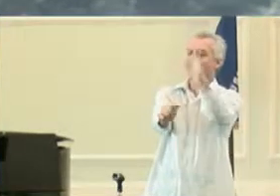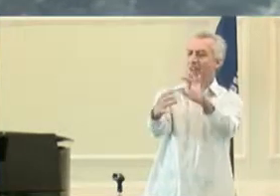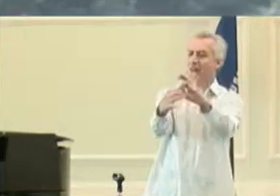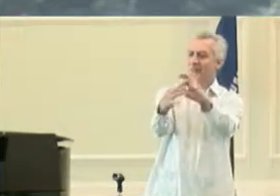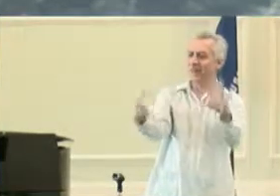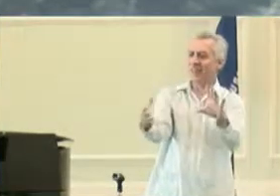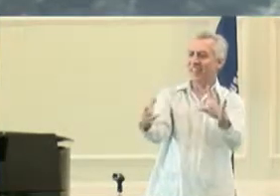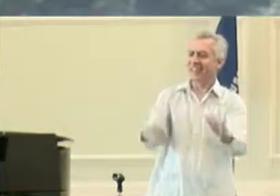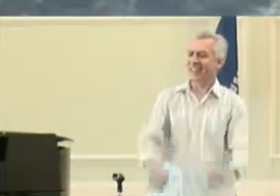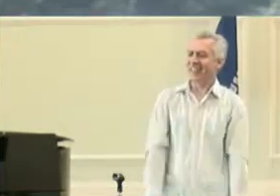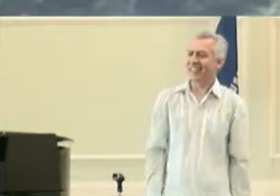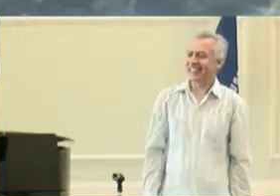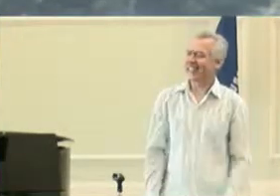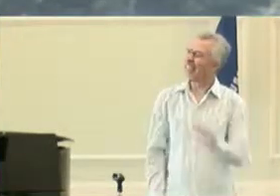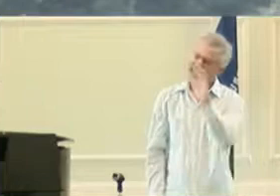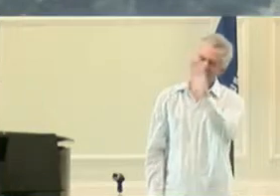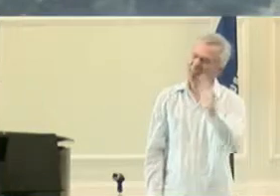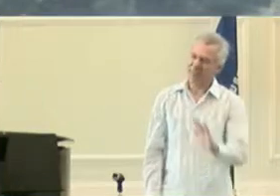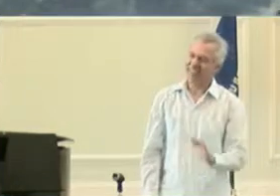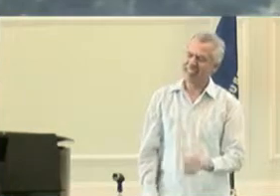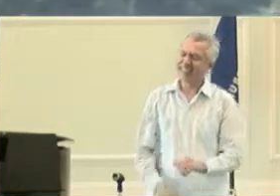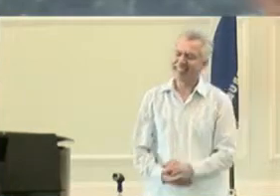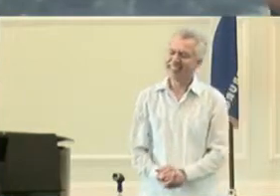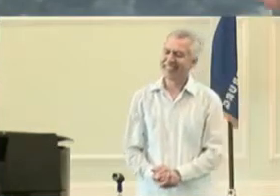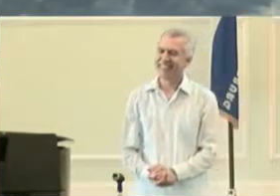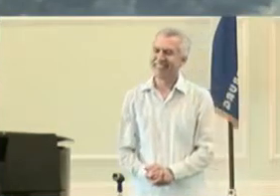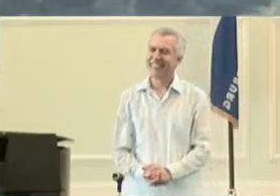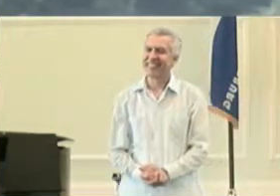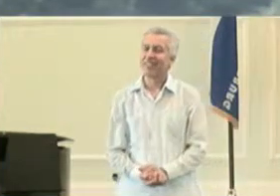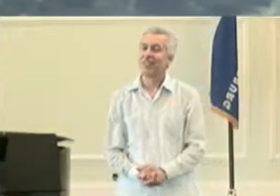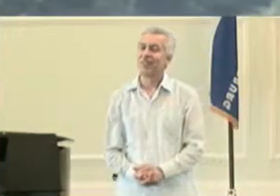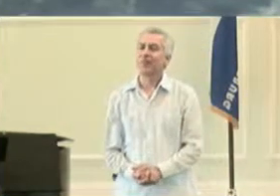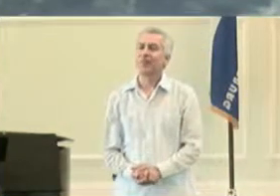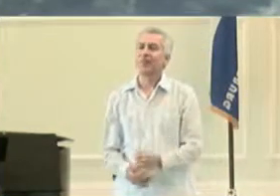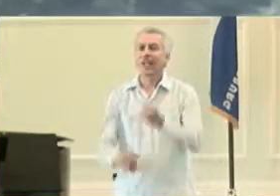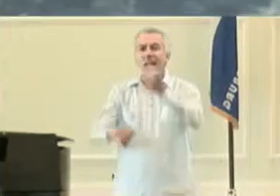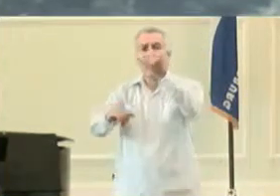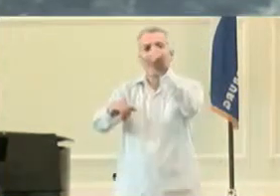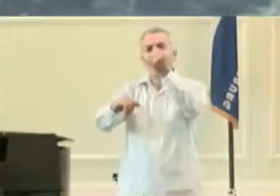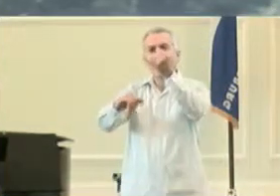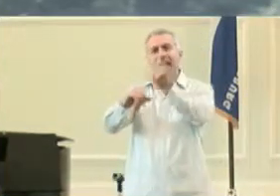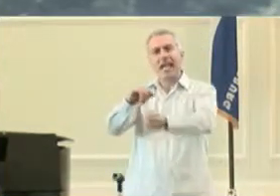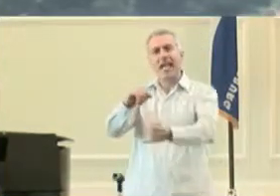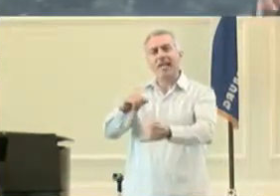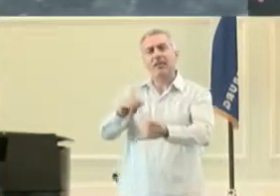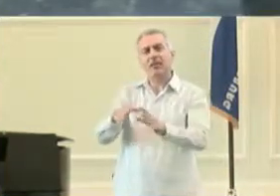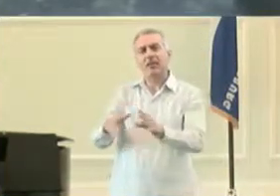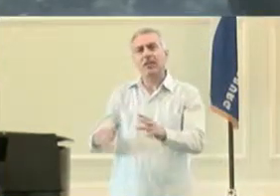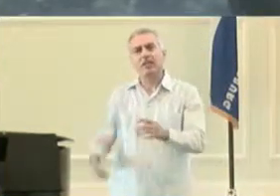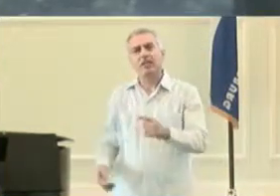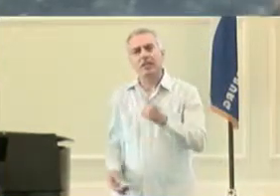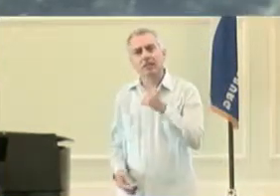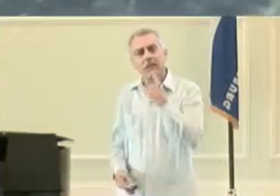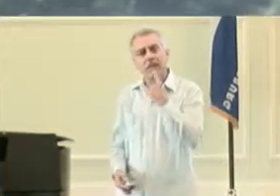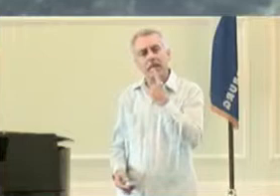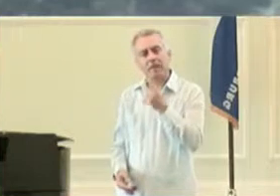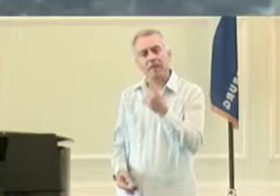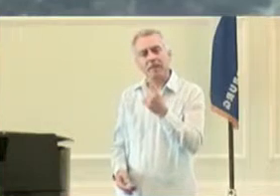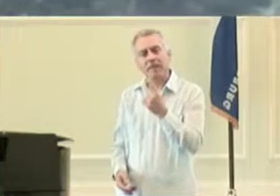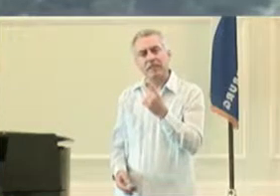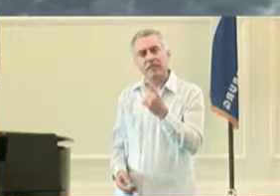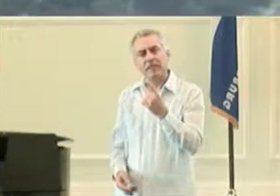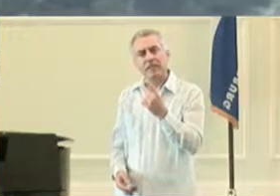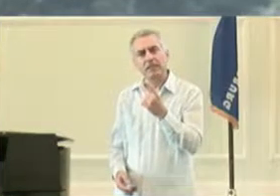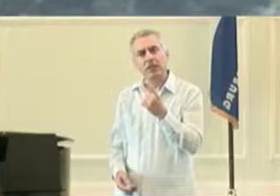fact, when you are at your last straw, you might say, you may be in the belly of a